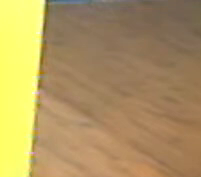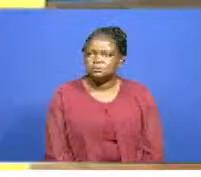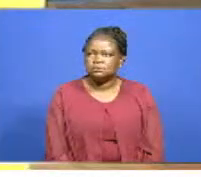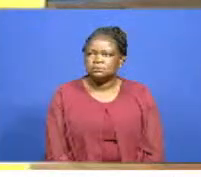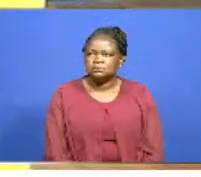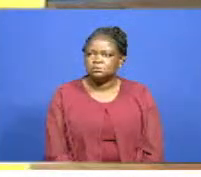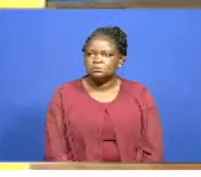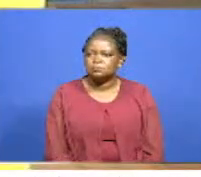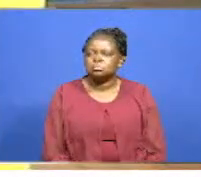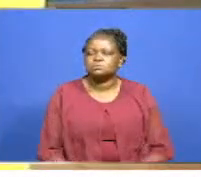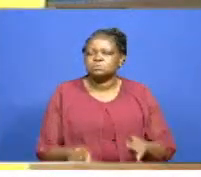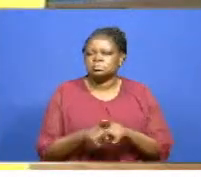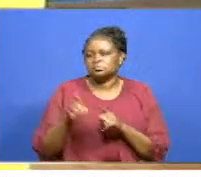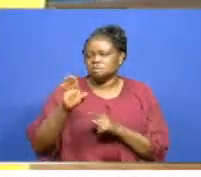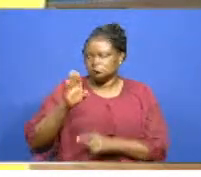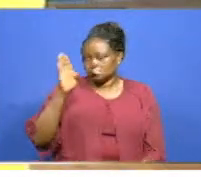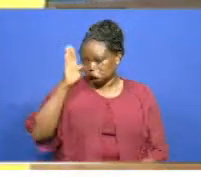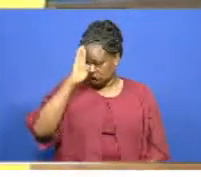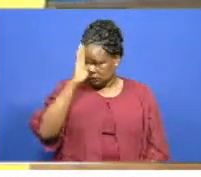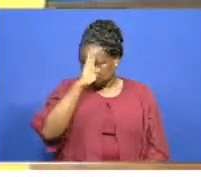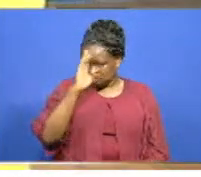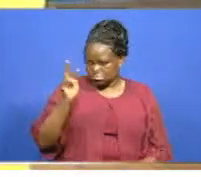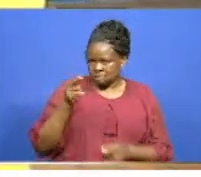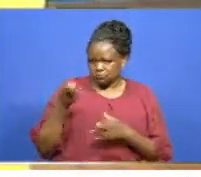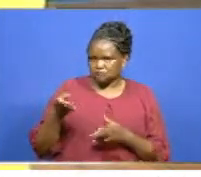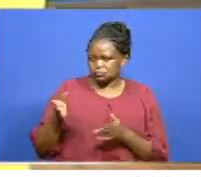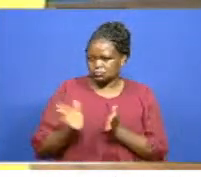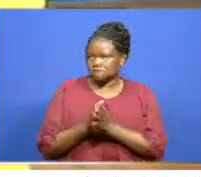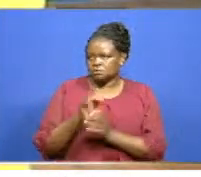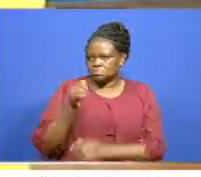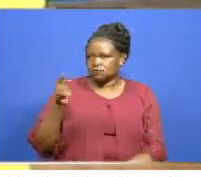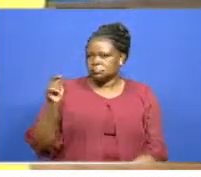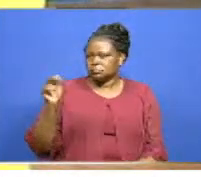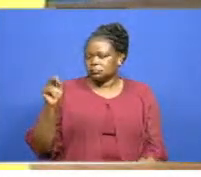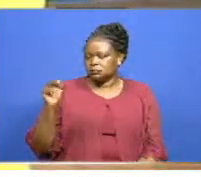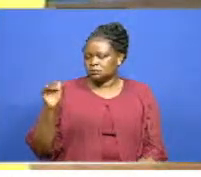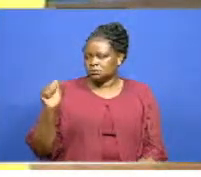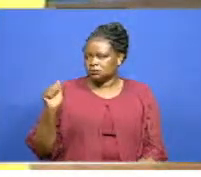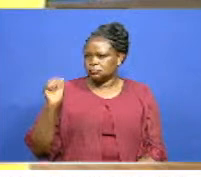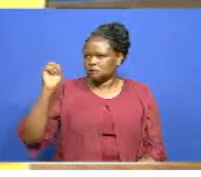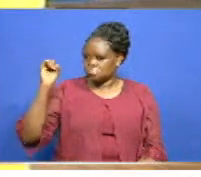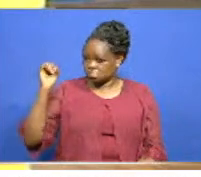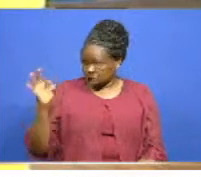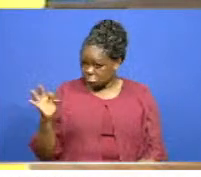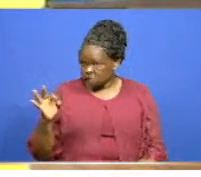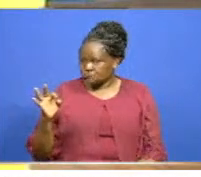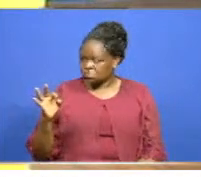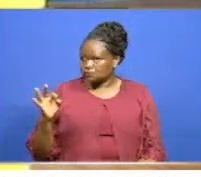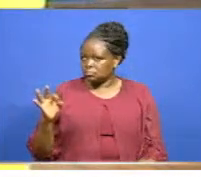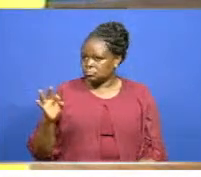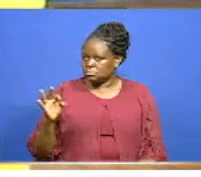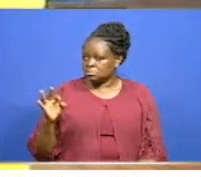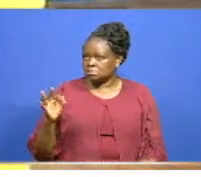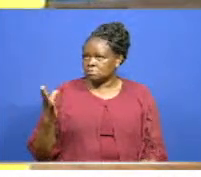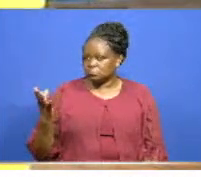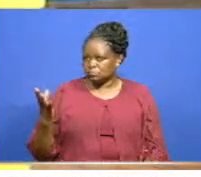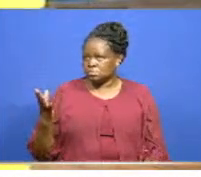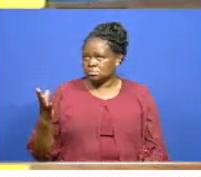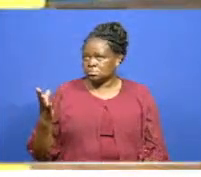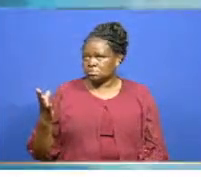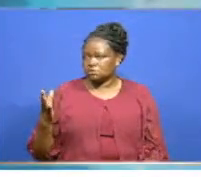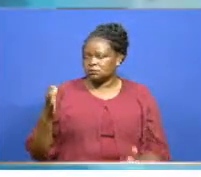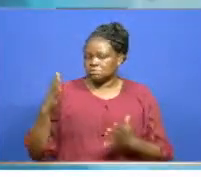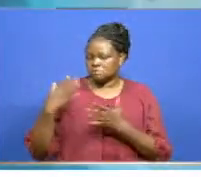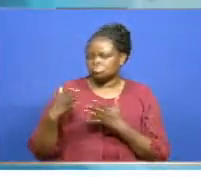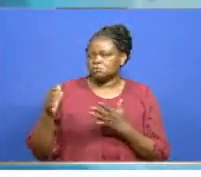of Bungoma, where it is already there, and then Trans Nzoia. So if the biggest threat